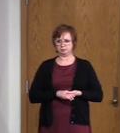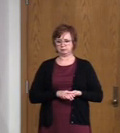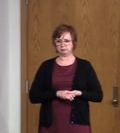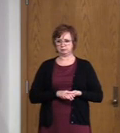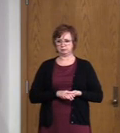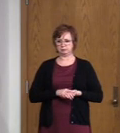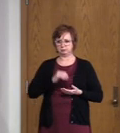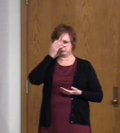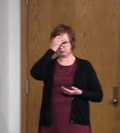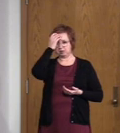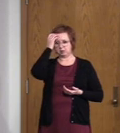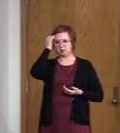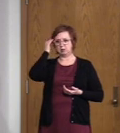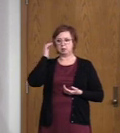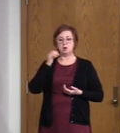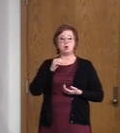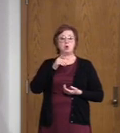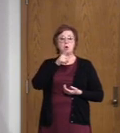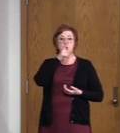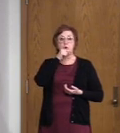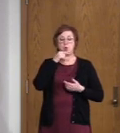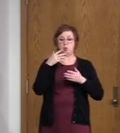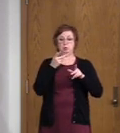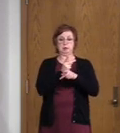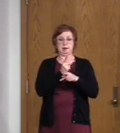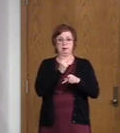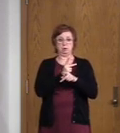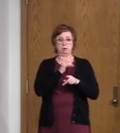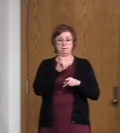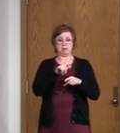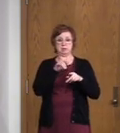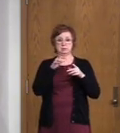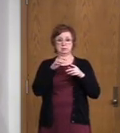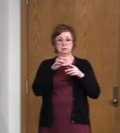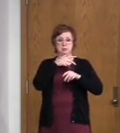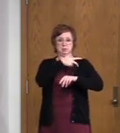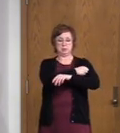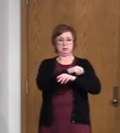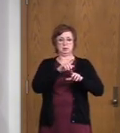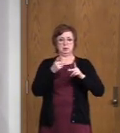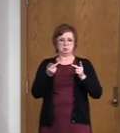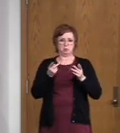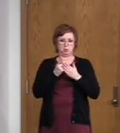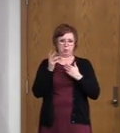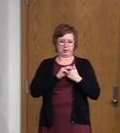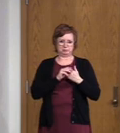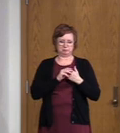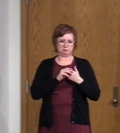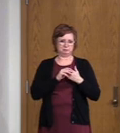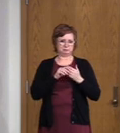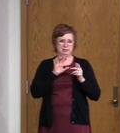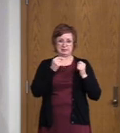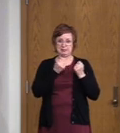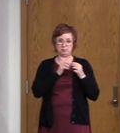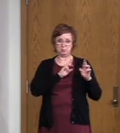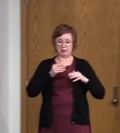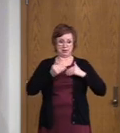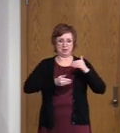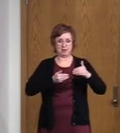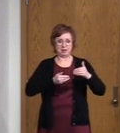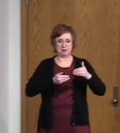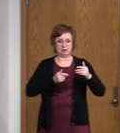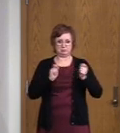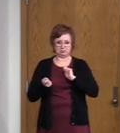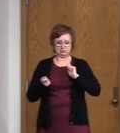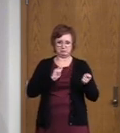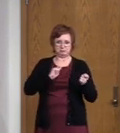The team that's responsible for the Immunize program, as you can imagine, has had to pivot multiple times over the last 4 to 6 weeks because